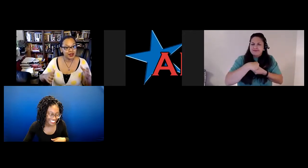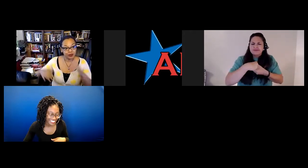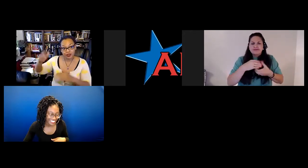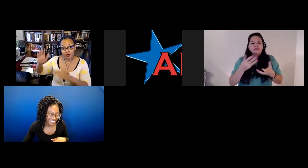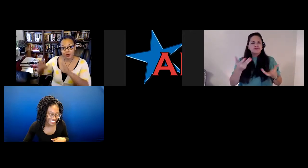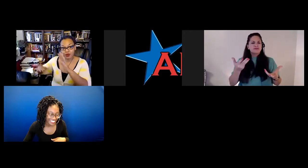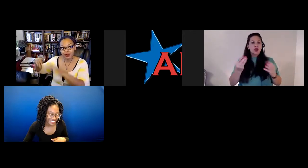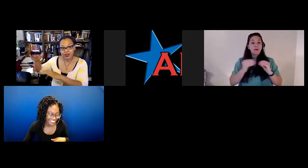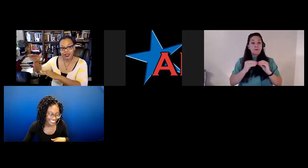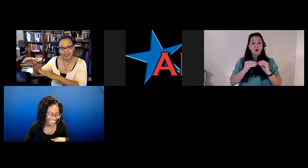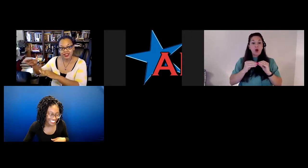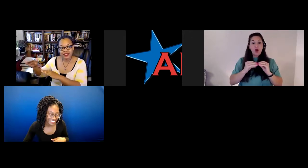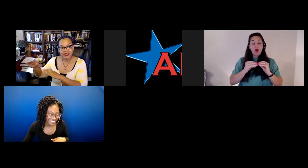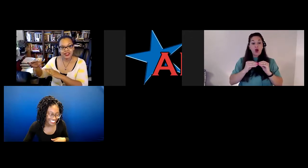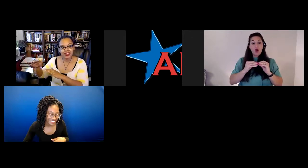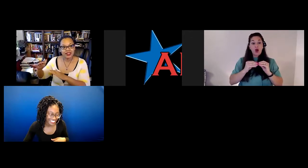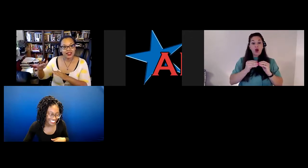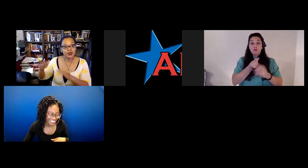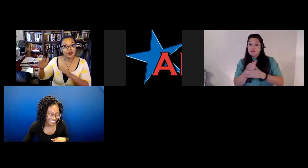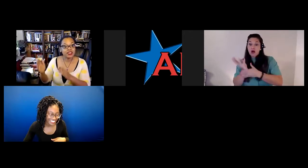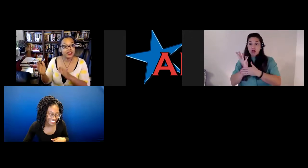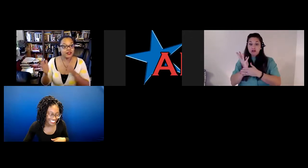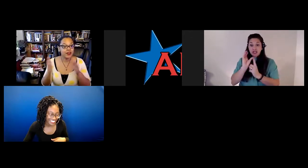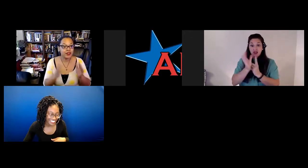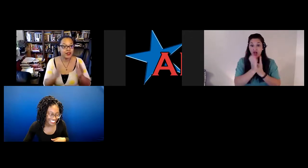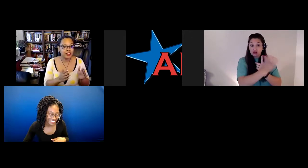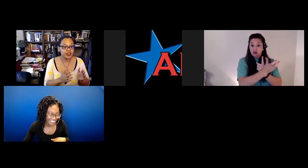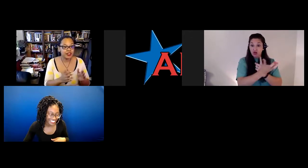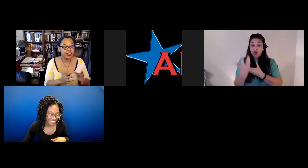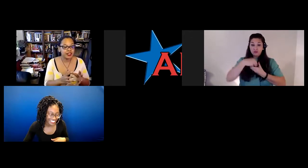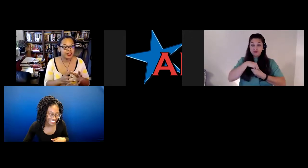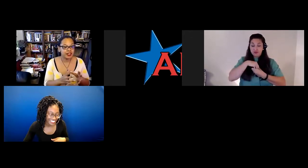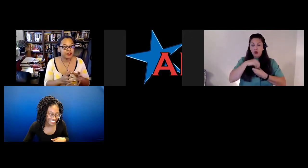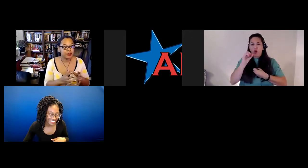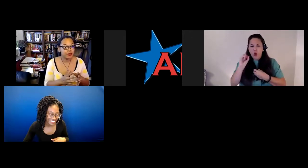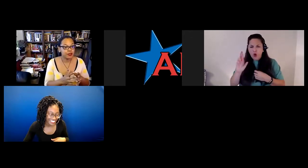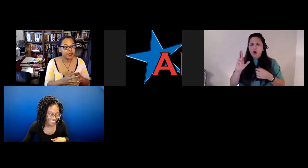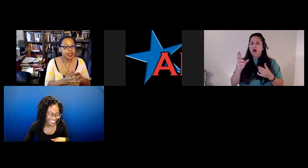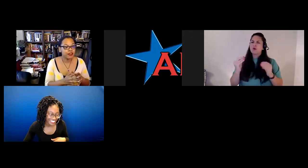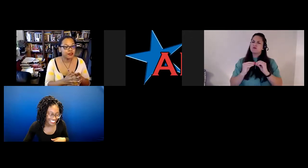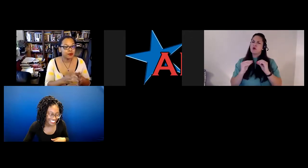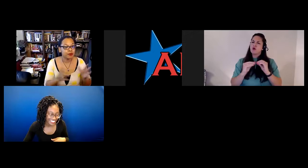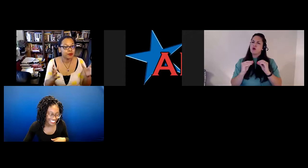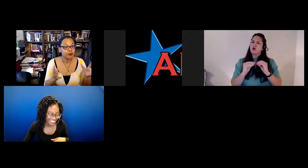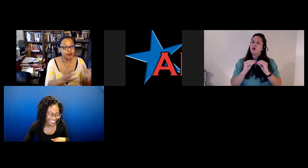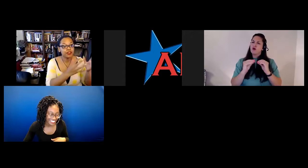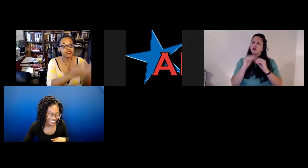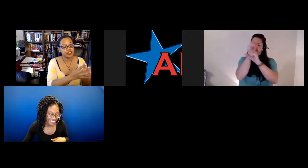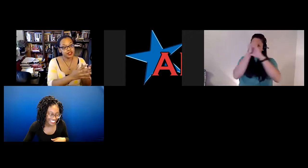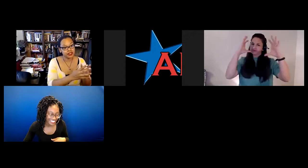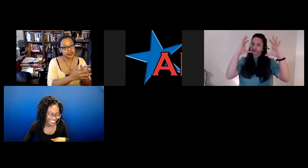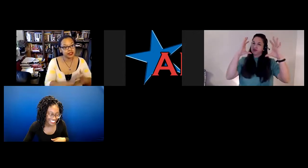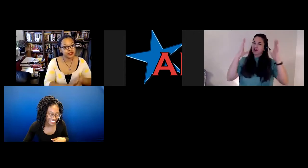a multicultural line, or did it fall along a line of someone who may have more